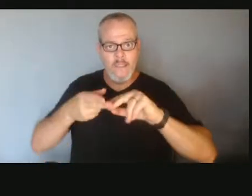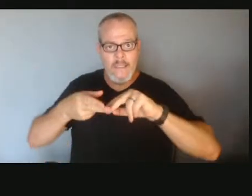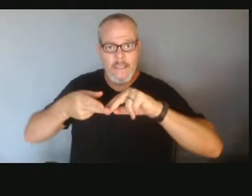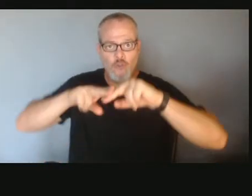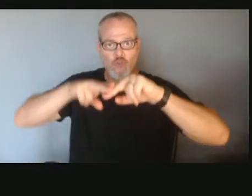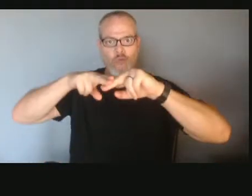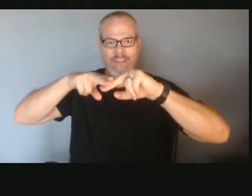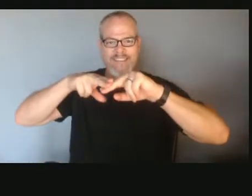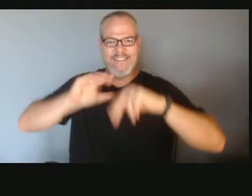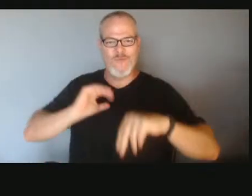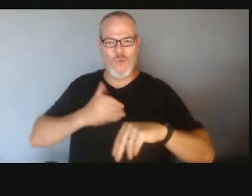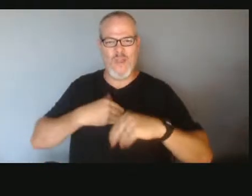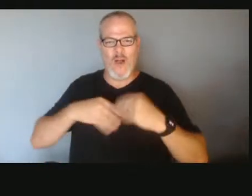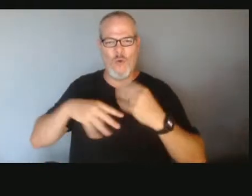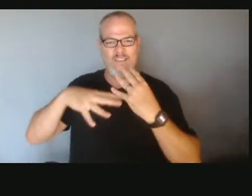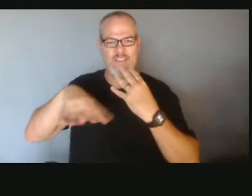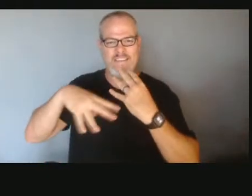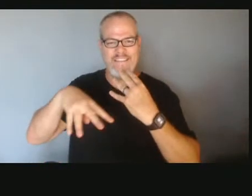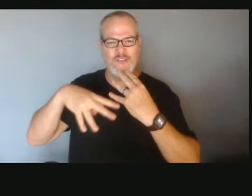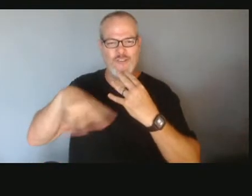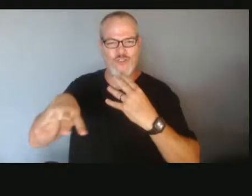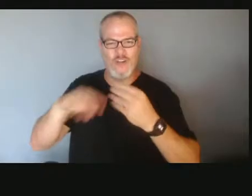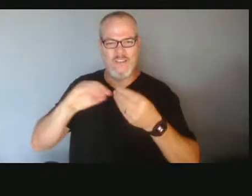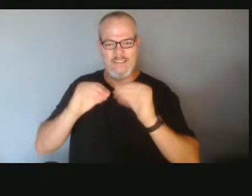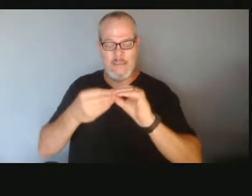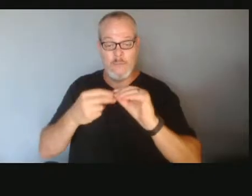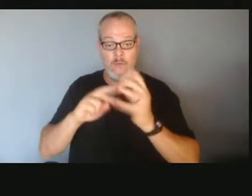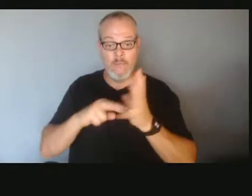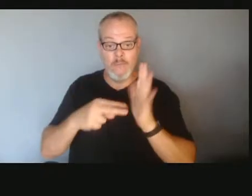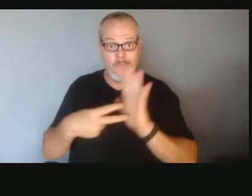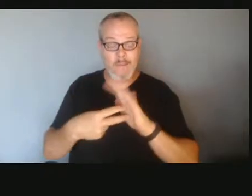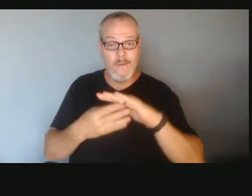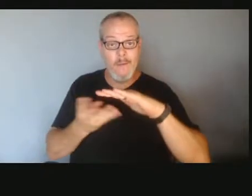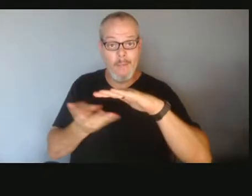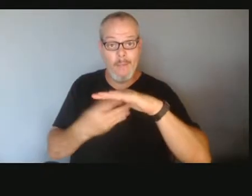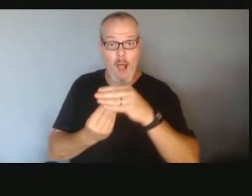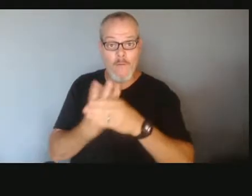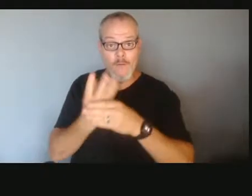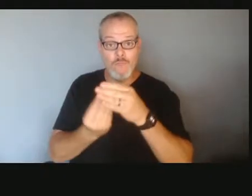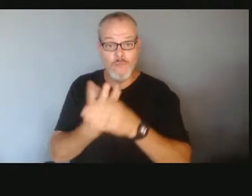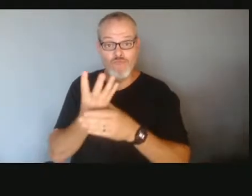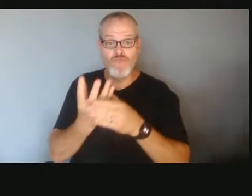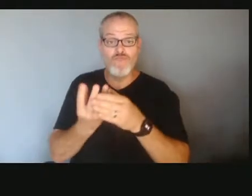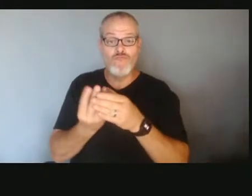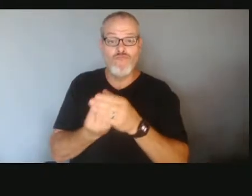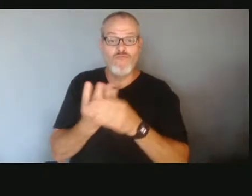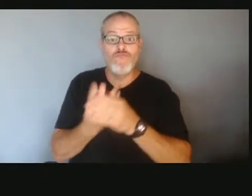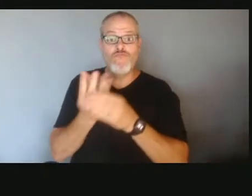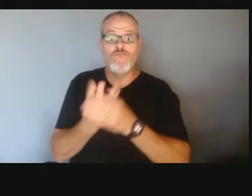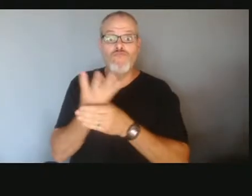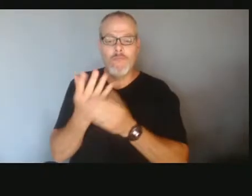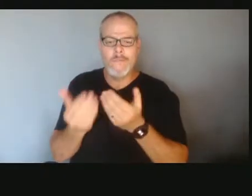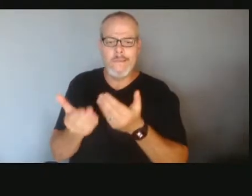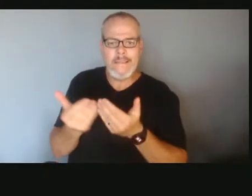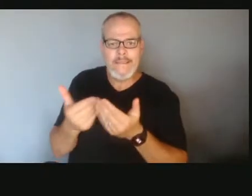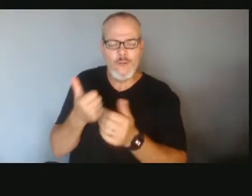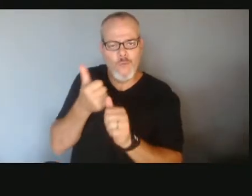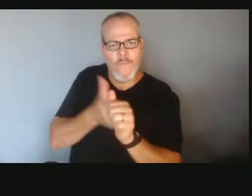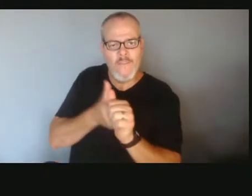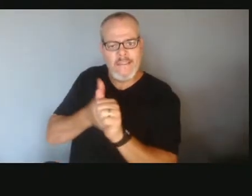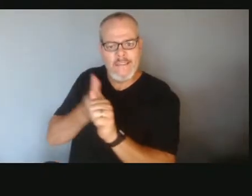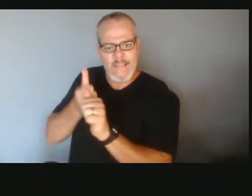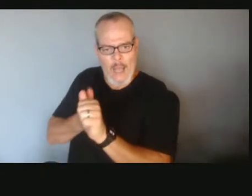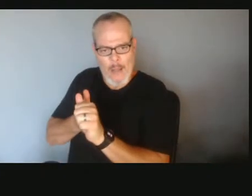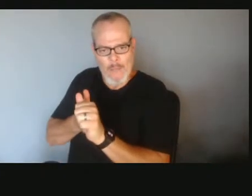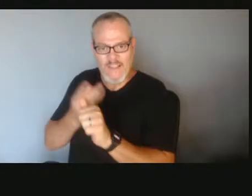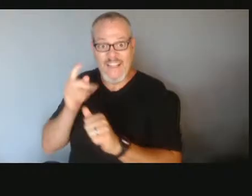in our discharge rates over time, right? So lava is coming out easier each and every time. There's a little bouncing around. If I were to connect the dots here, you can see there's